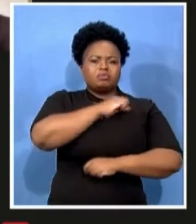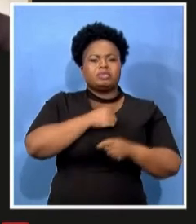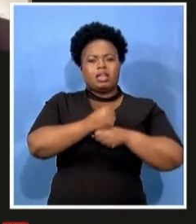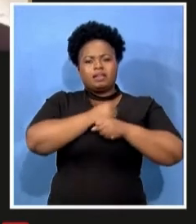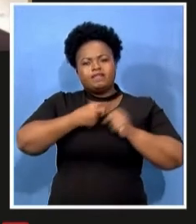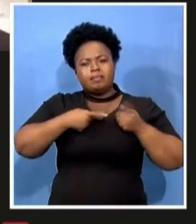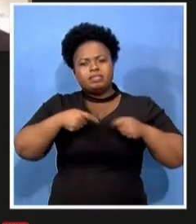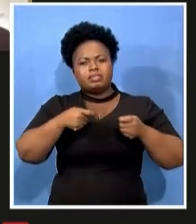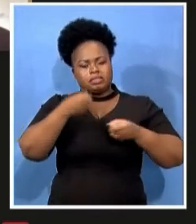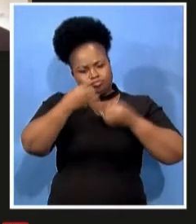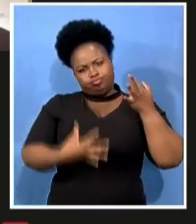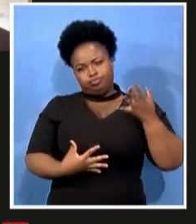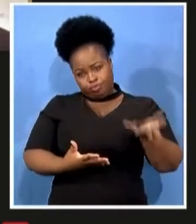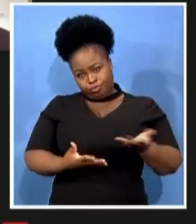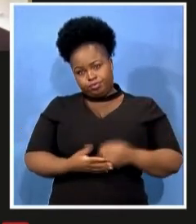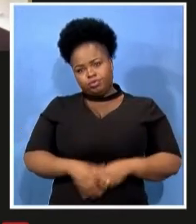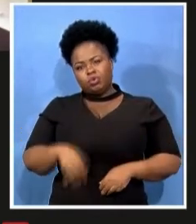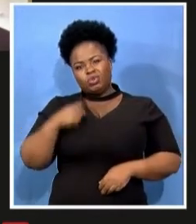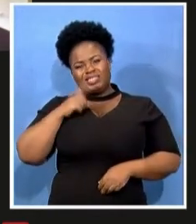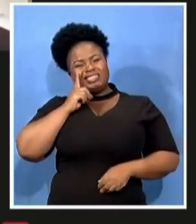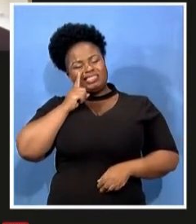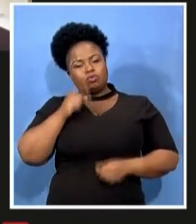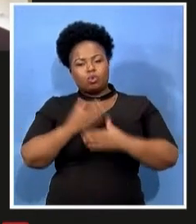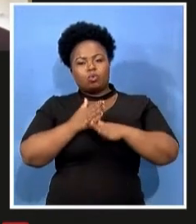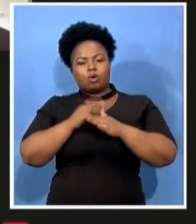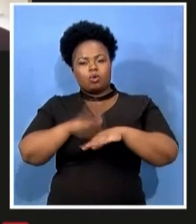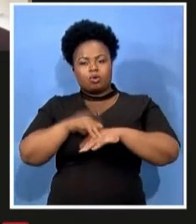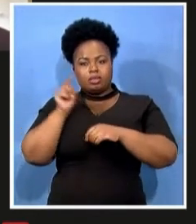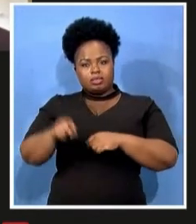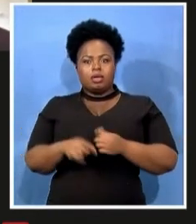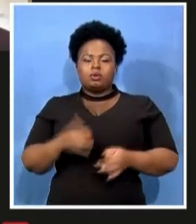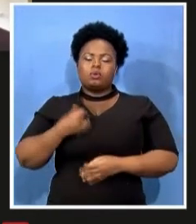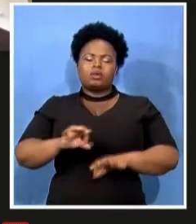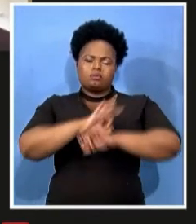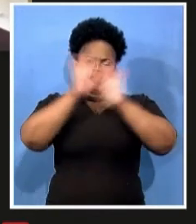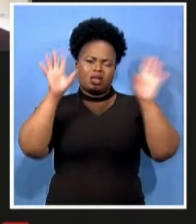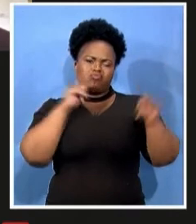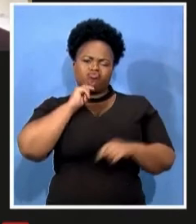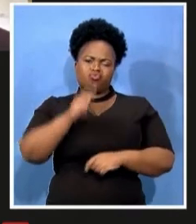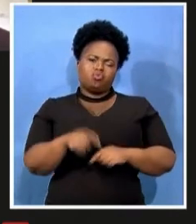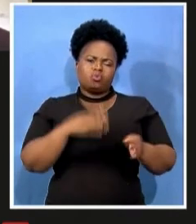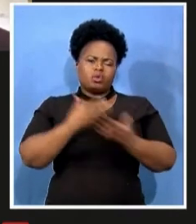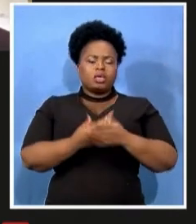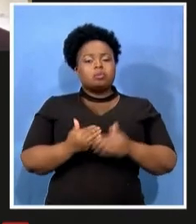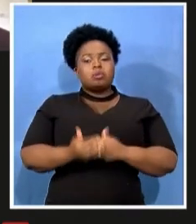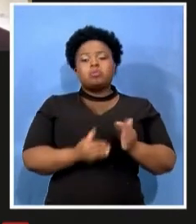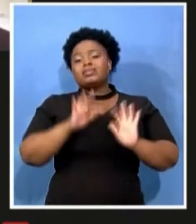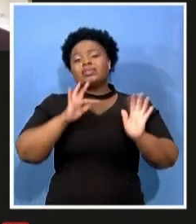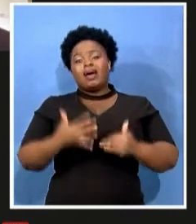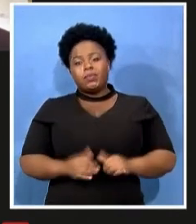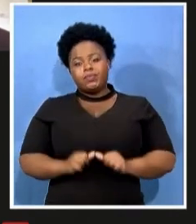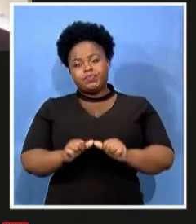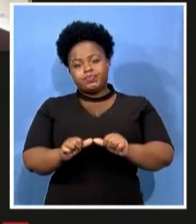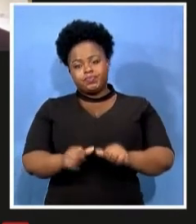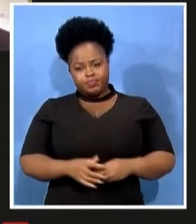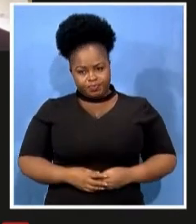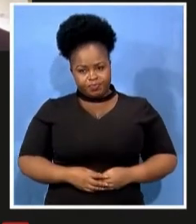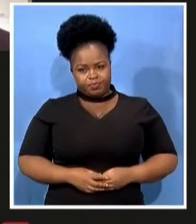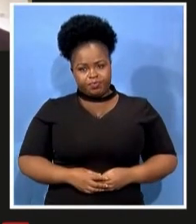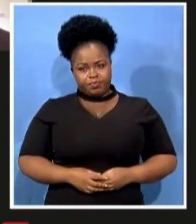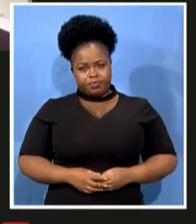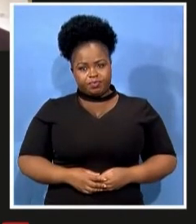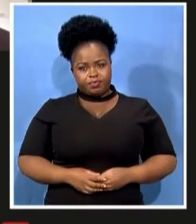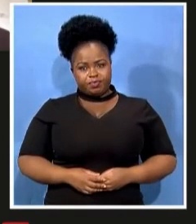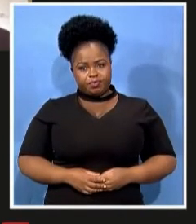being worked on now so that we can clarify we can refine the process as we move on. Then the issues of